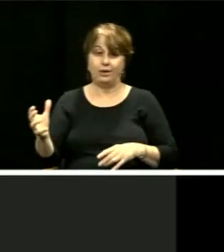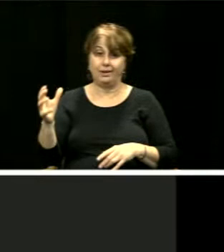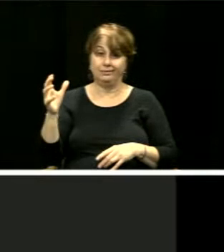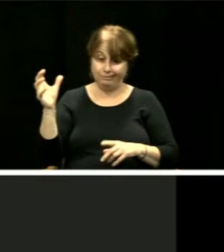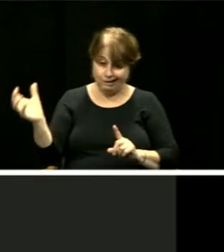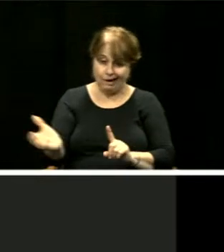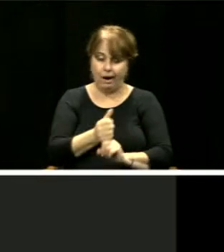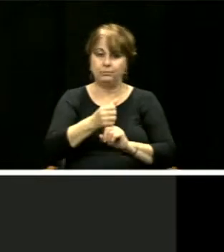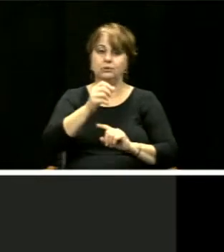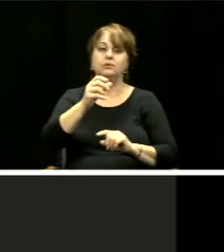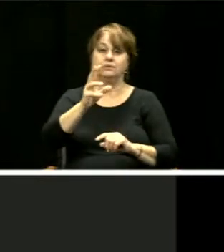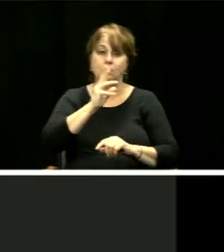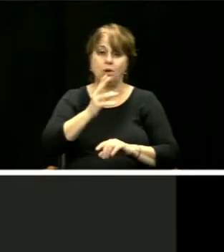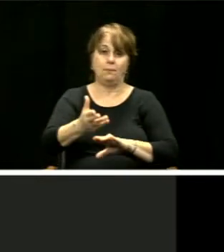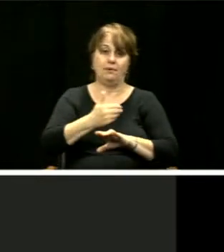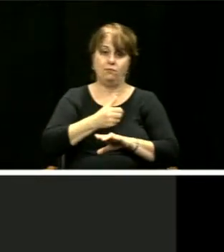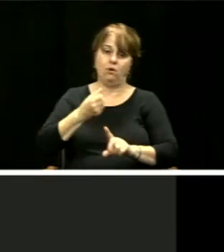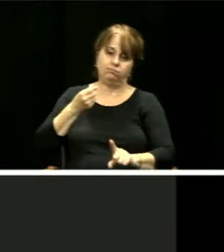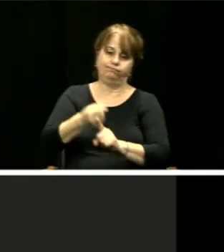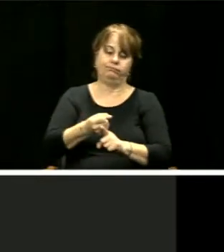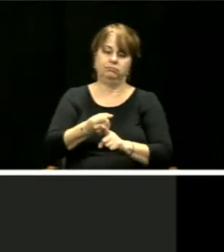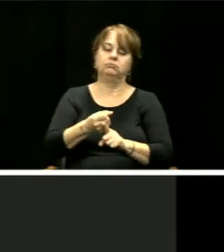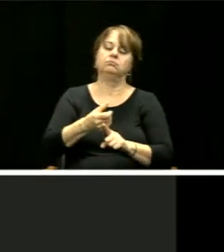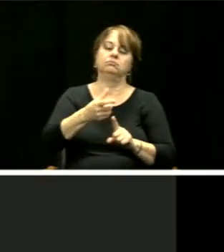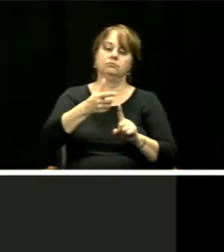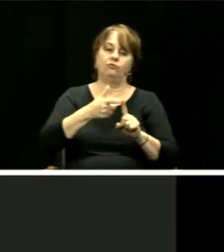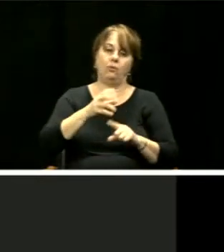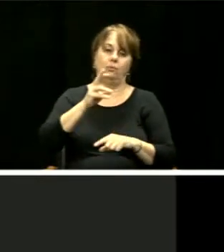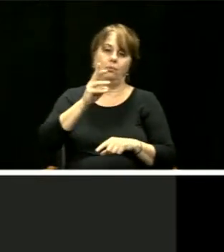before it comes downhill from Westwood.